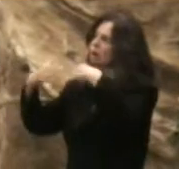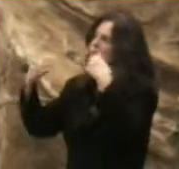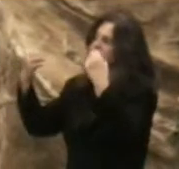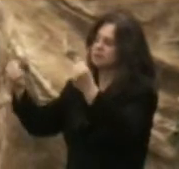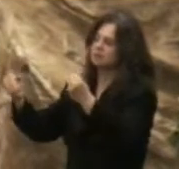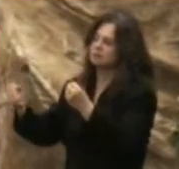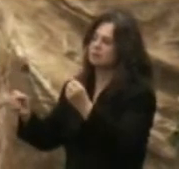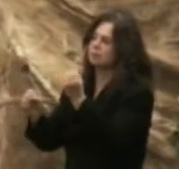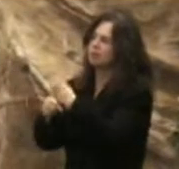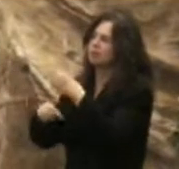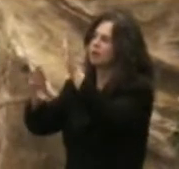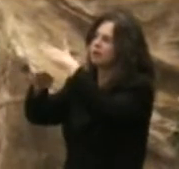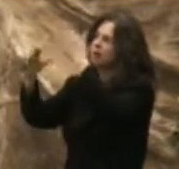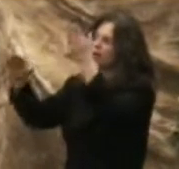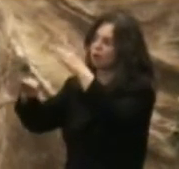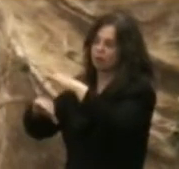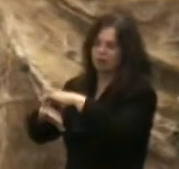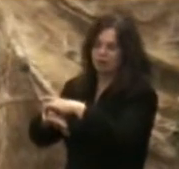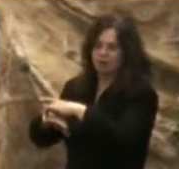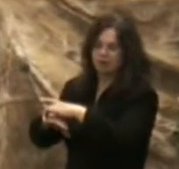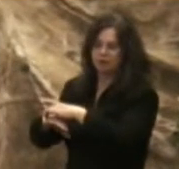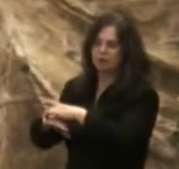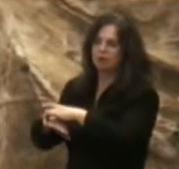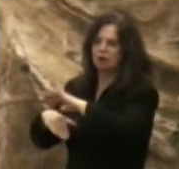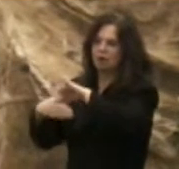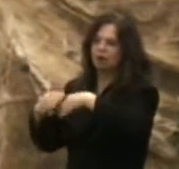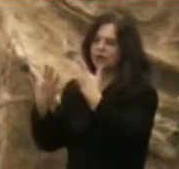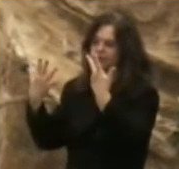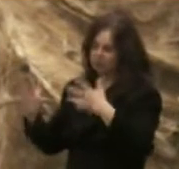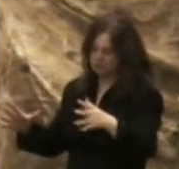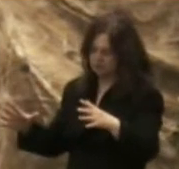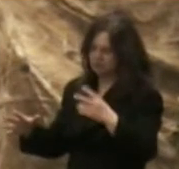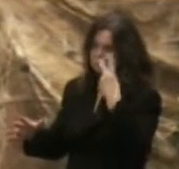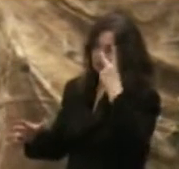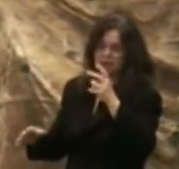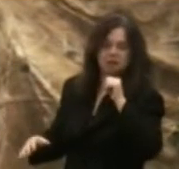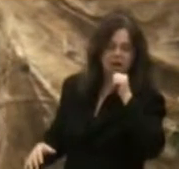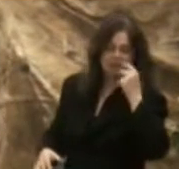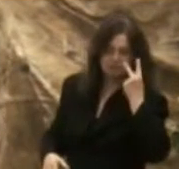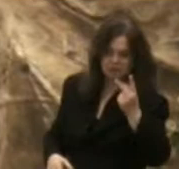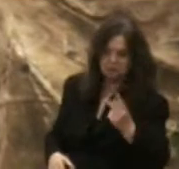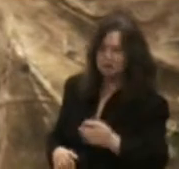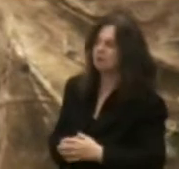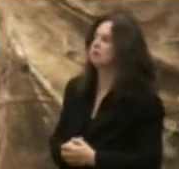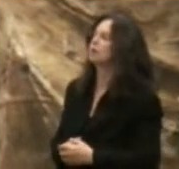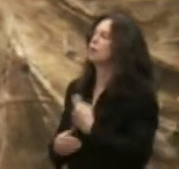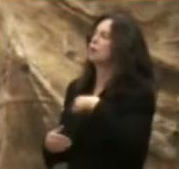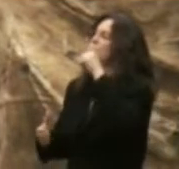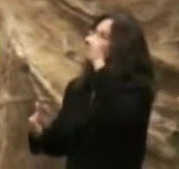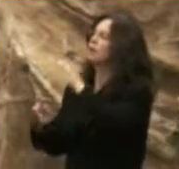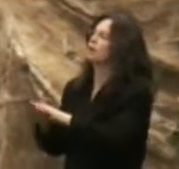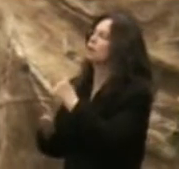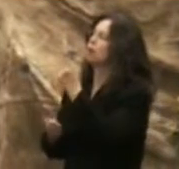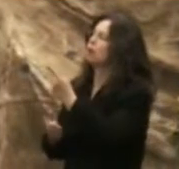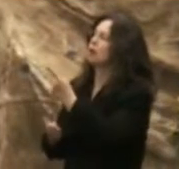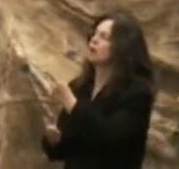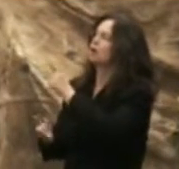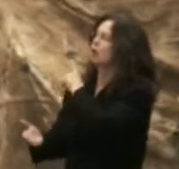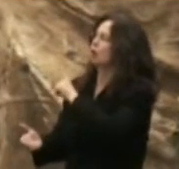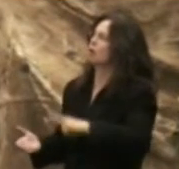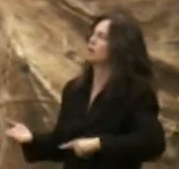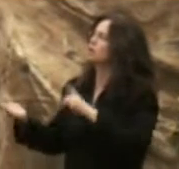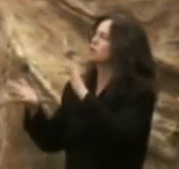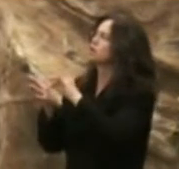Almighty, maker of heaven and earth, of all that is seen and unseen. We believe in one Lord,